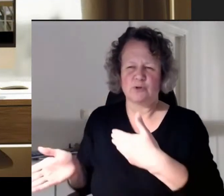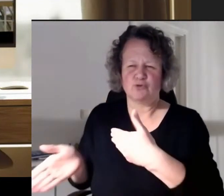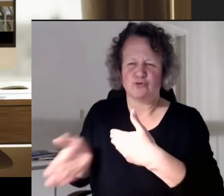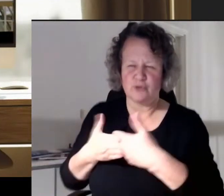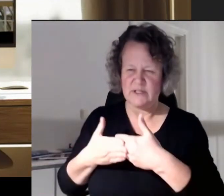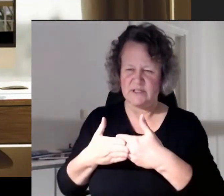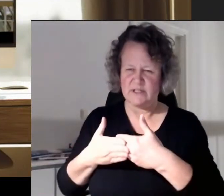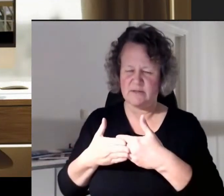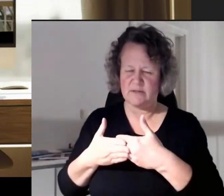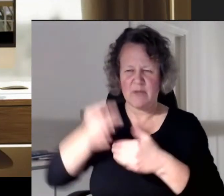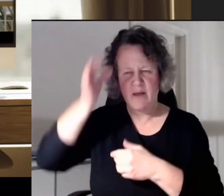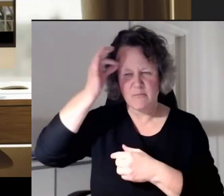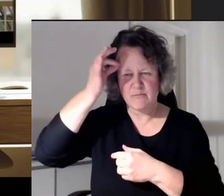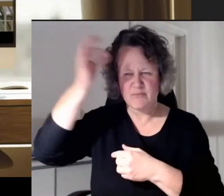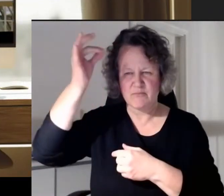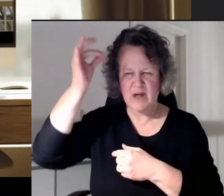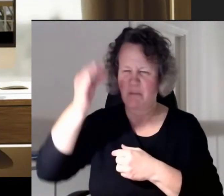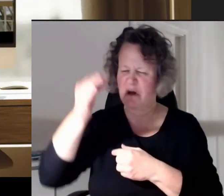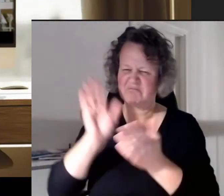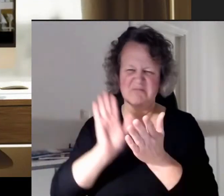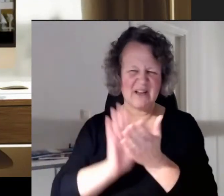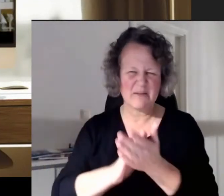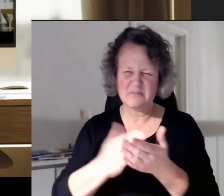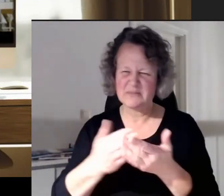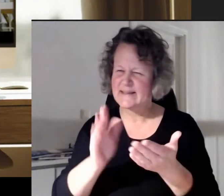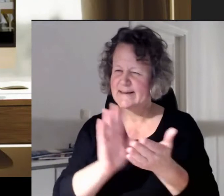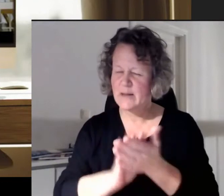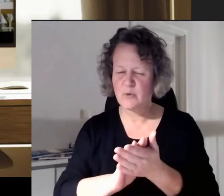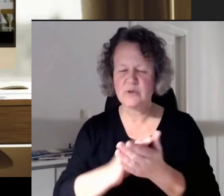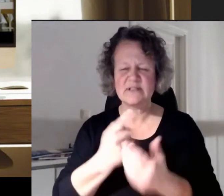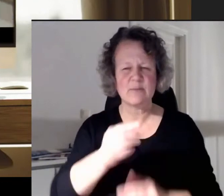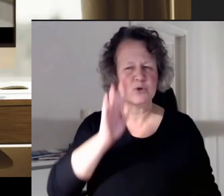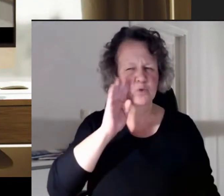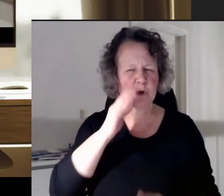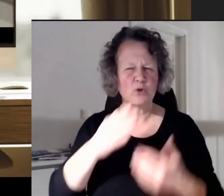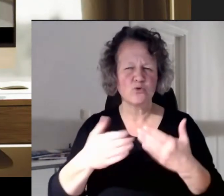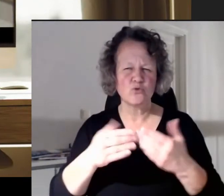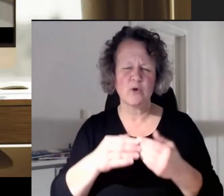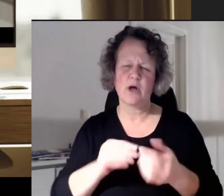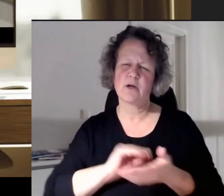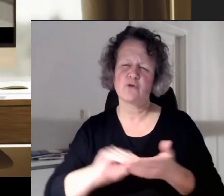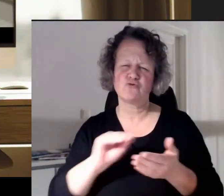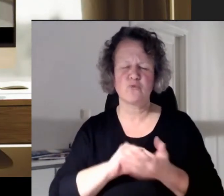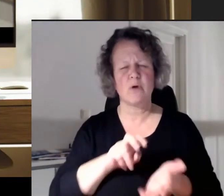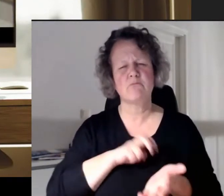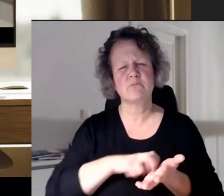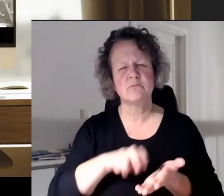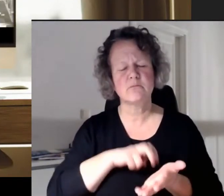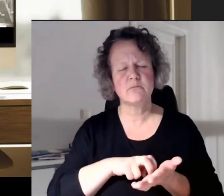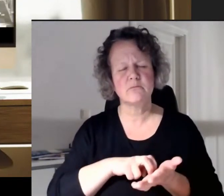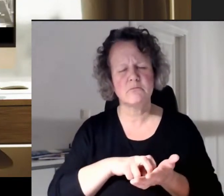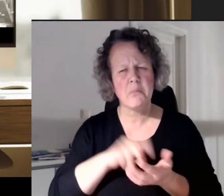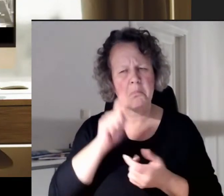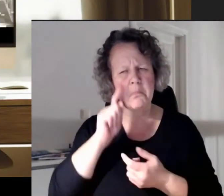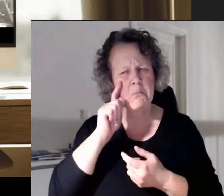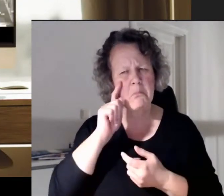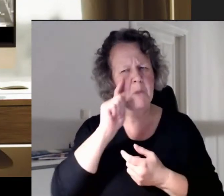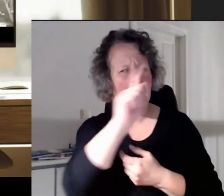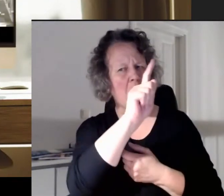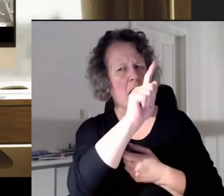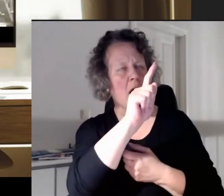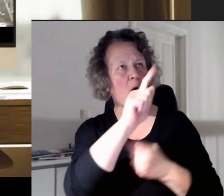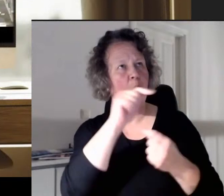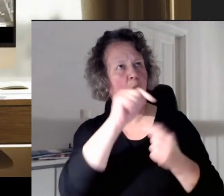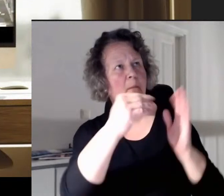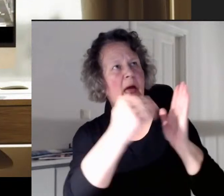closed, but with only little success. And then at school, he became aware of the system at school,